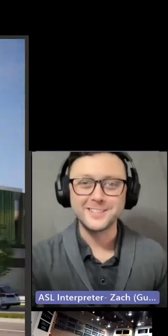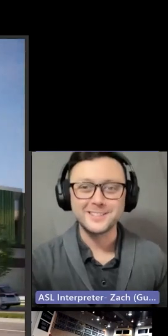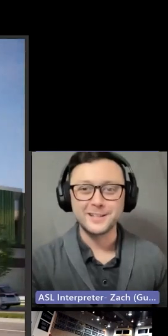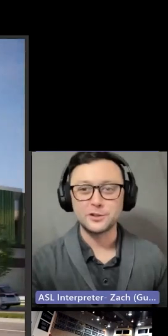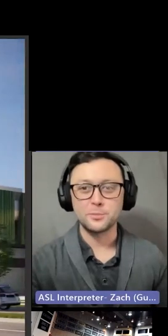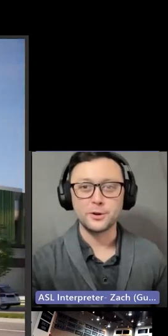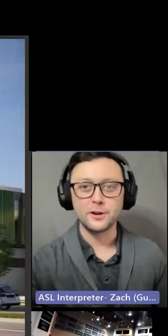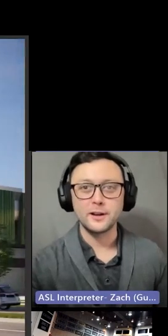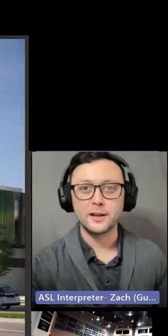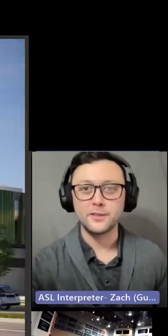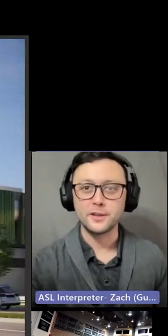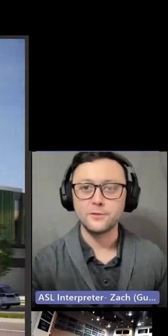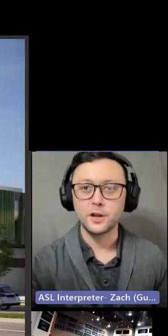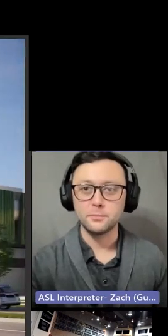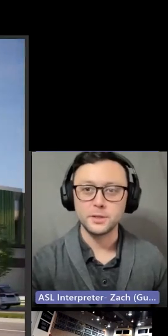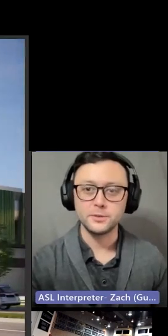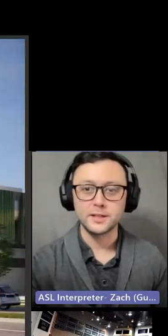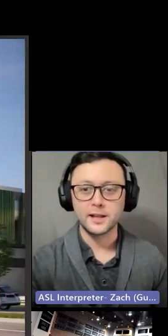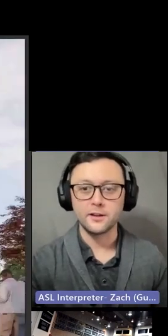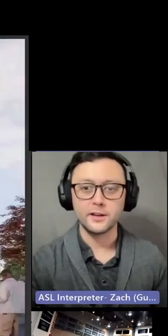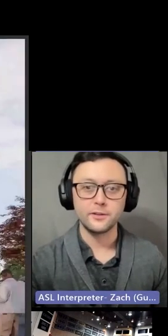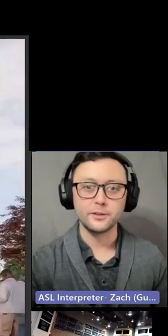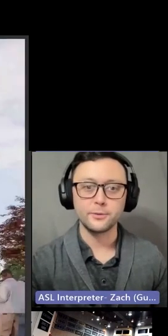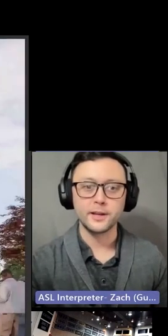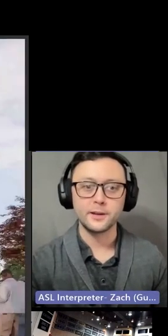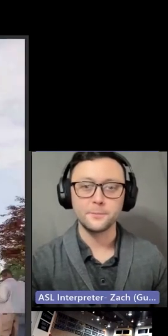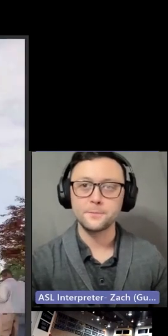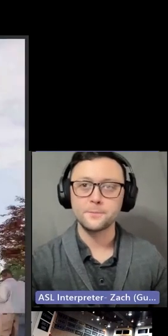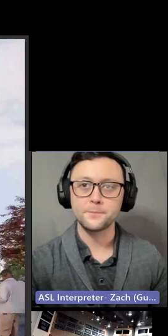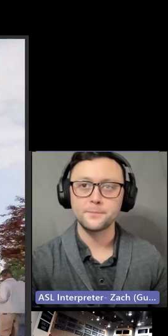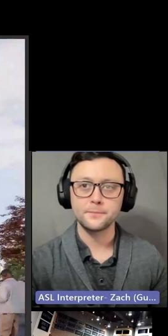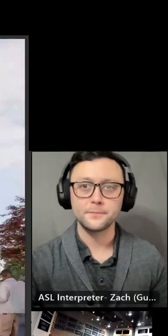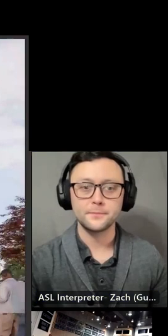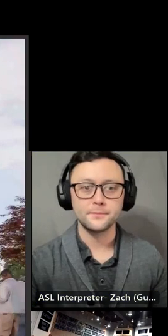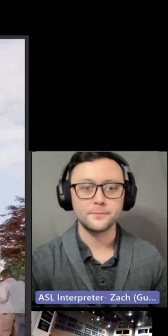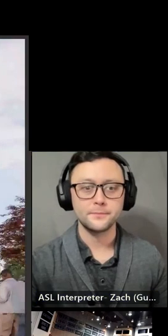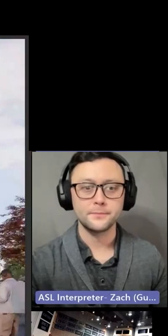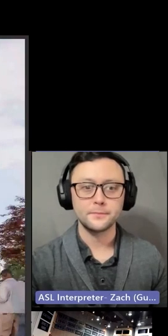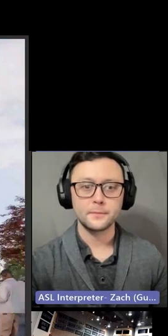Hi there, this is the interpreter. I think you've gone mute. I cannot hear you right now.